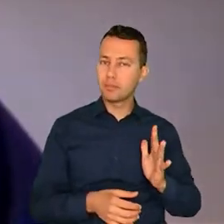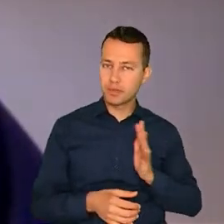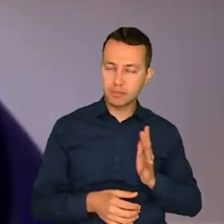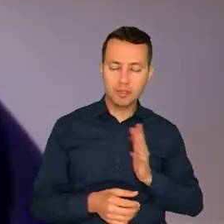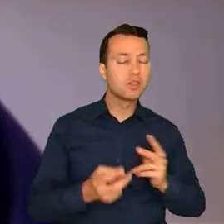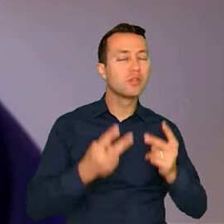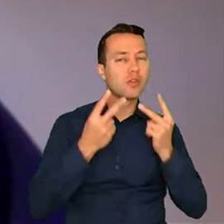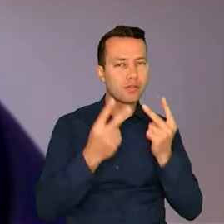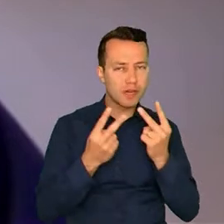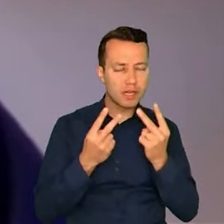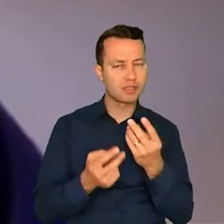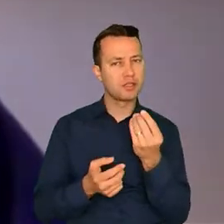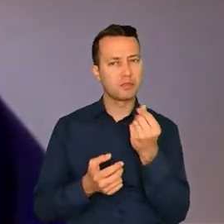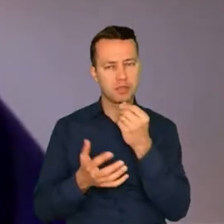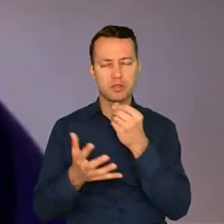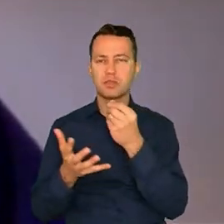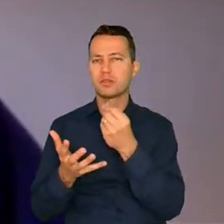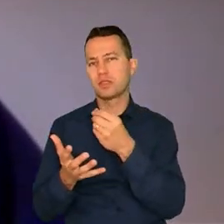measures